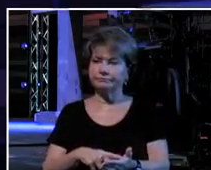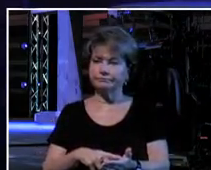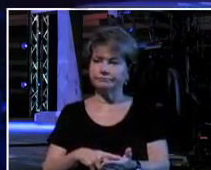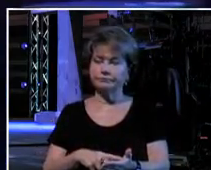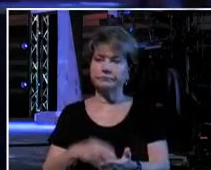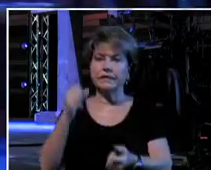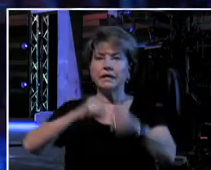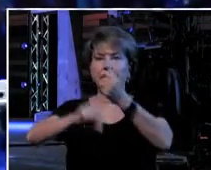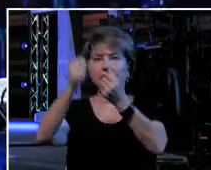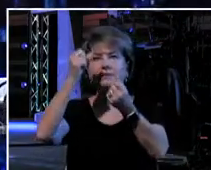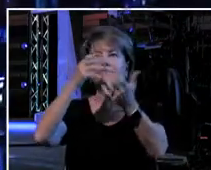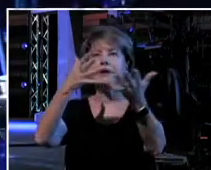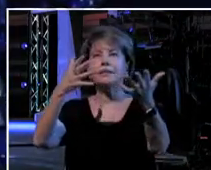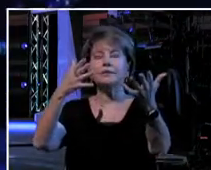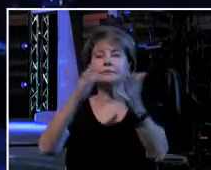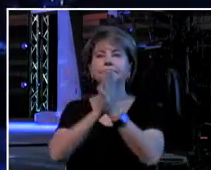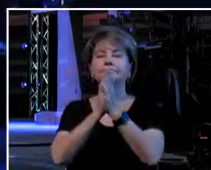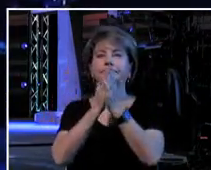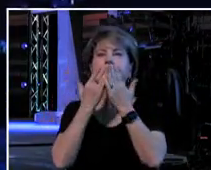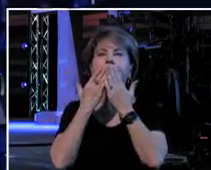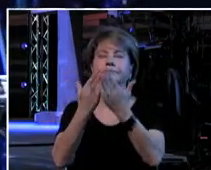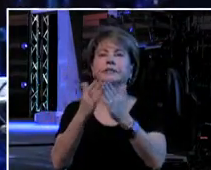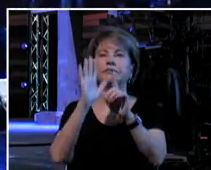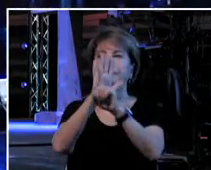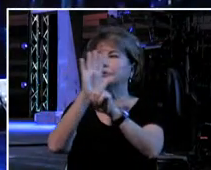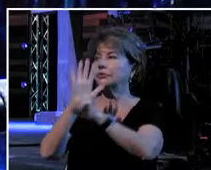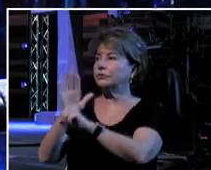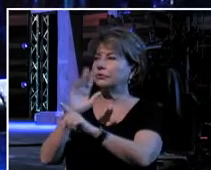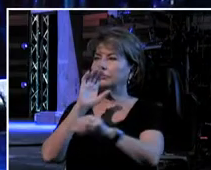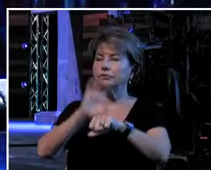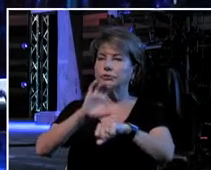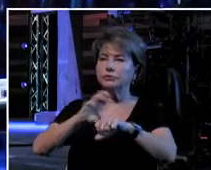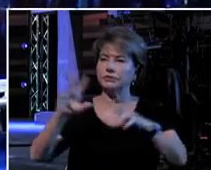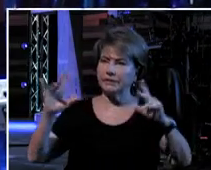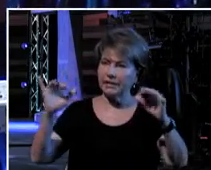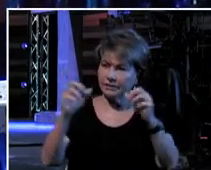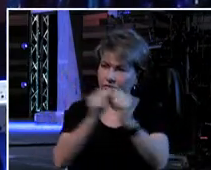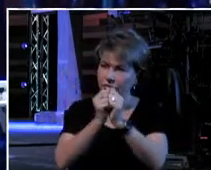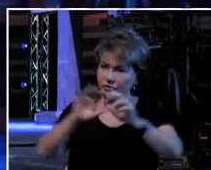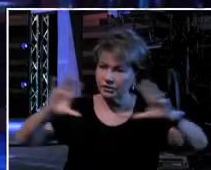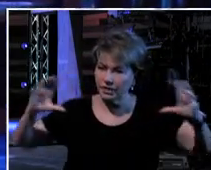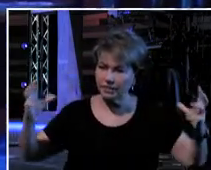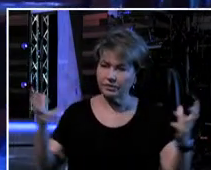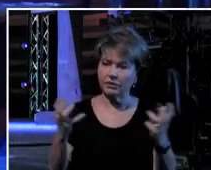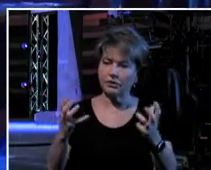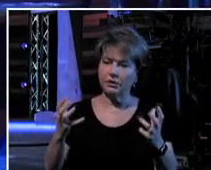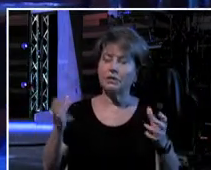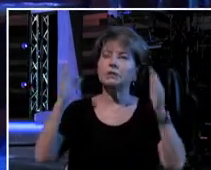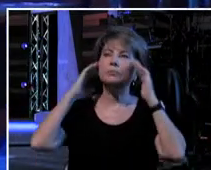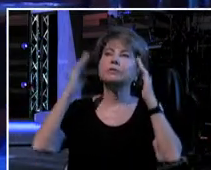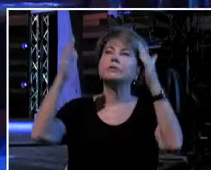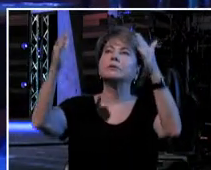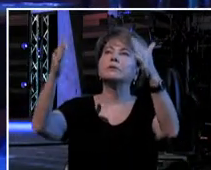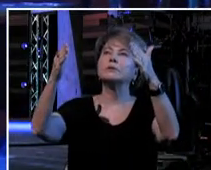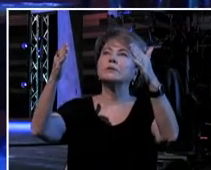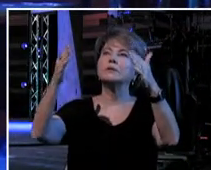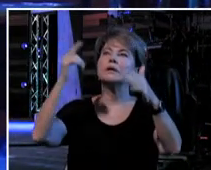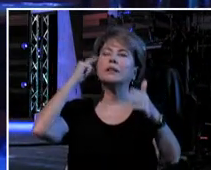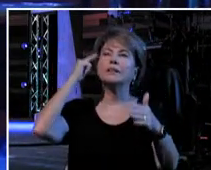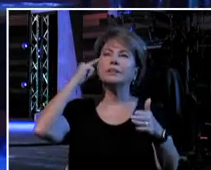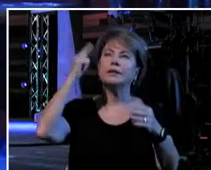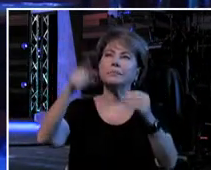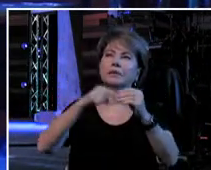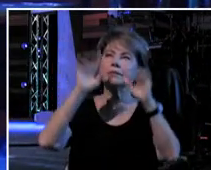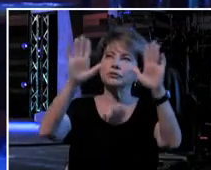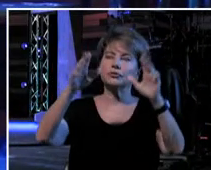Heavenly Father, I thank you for your church that you have gathered together today to get our minds and our hearts around this great